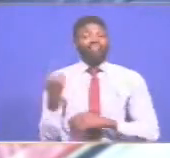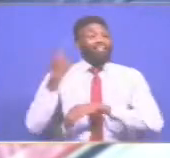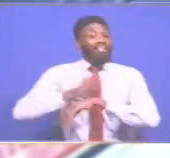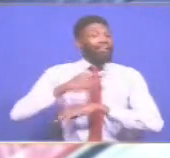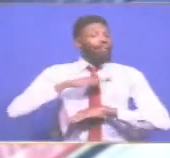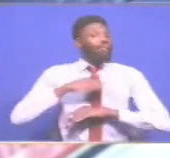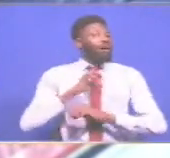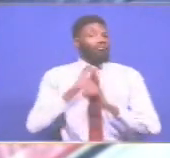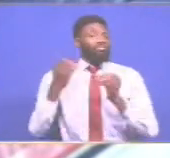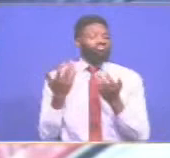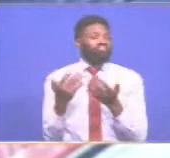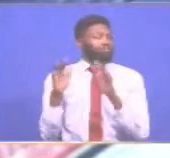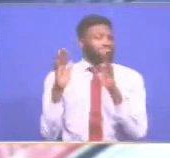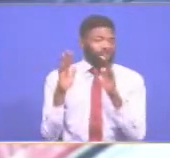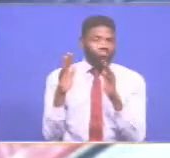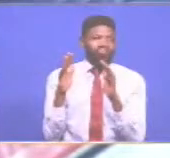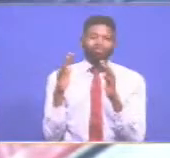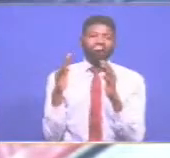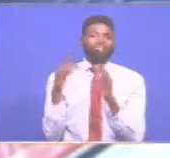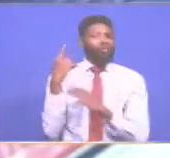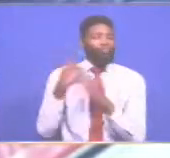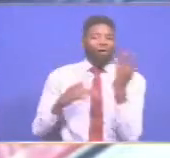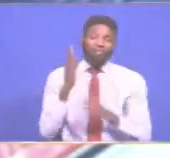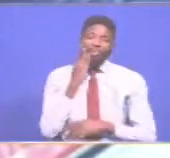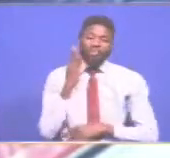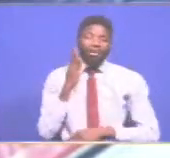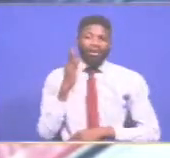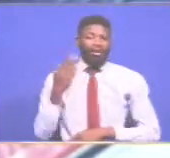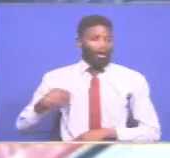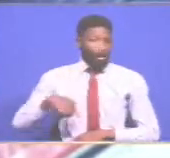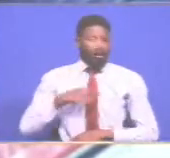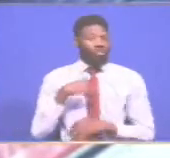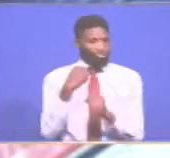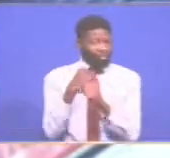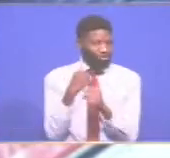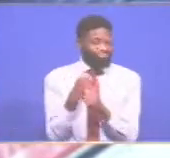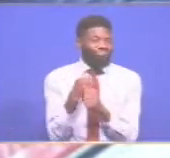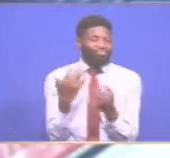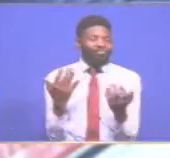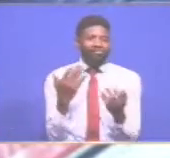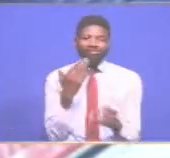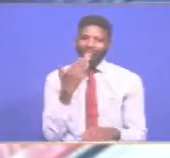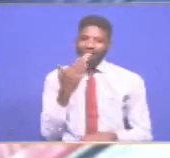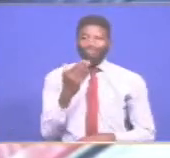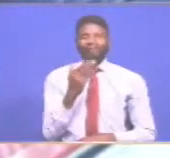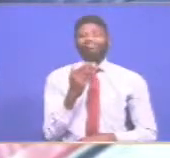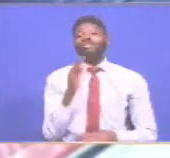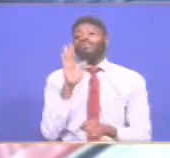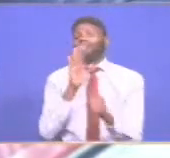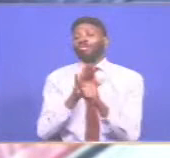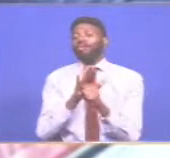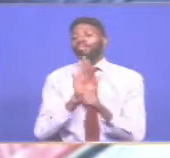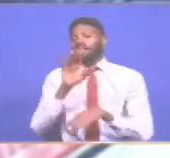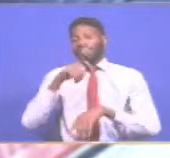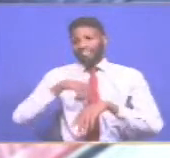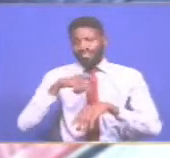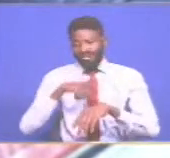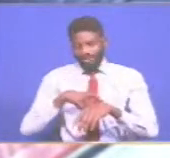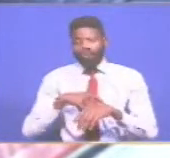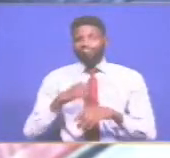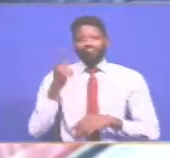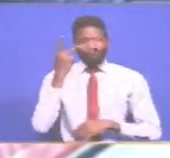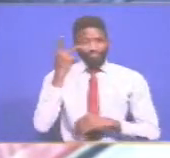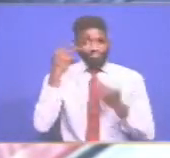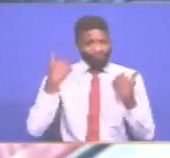to celebrate the sacrifices that our moms make. Okay, thank you so much for your time. I'm Purity Museo. Byron